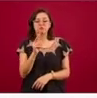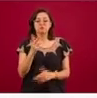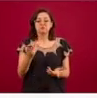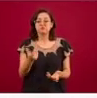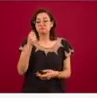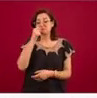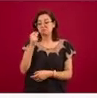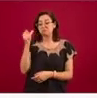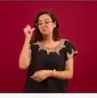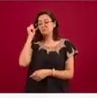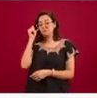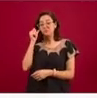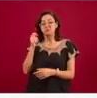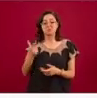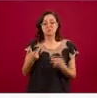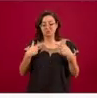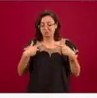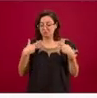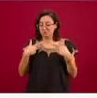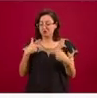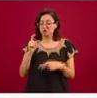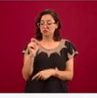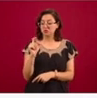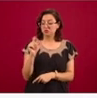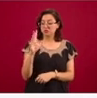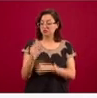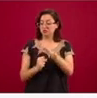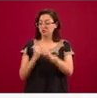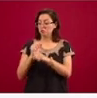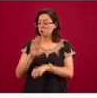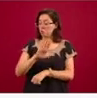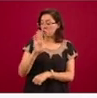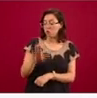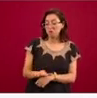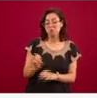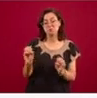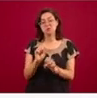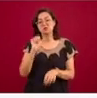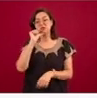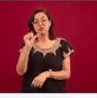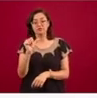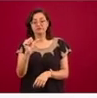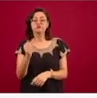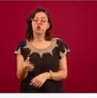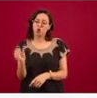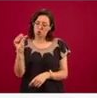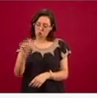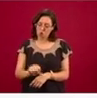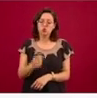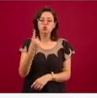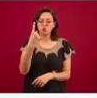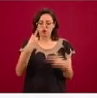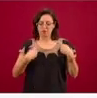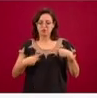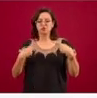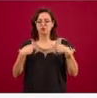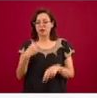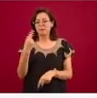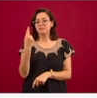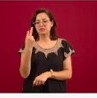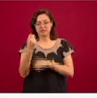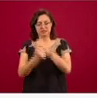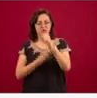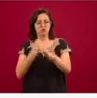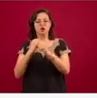0.3. Actually, yesterday we didn't have any deaths that belong to the under 25 age group. Now we have